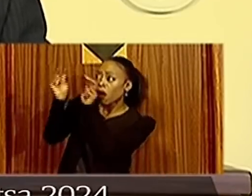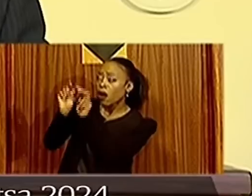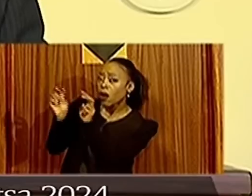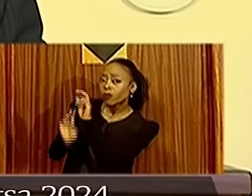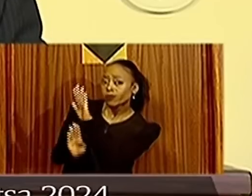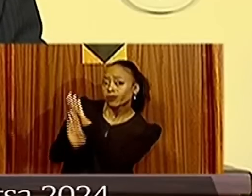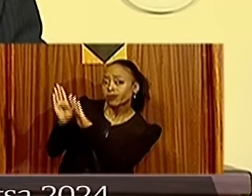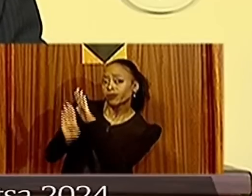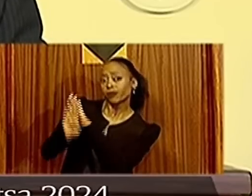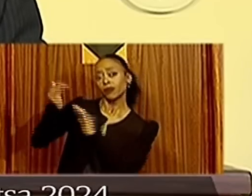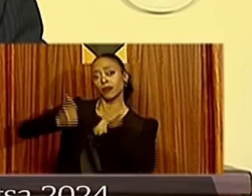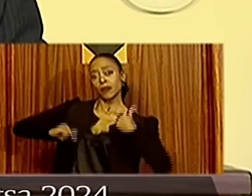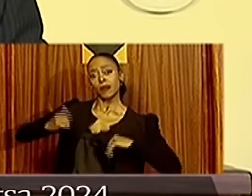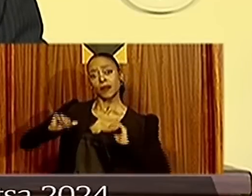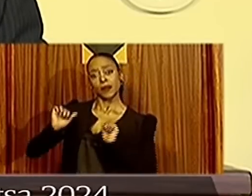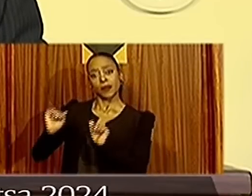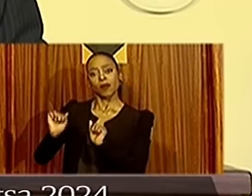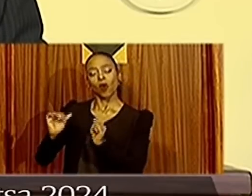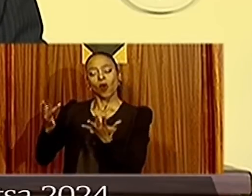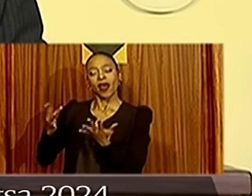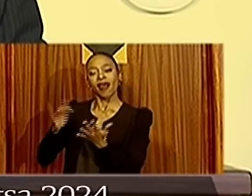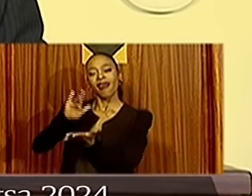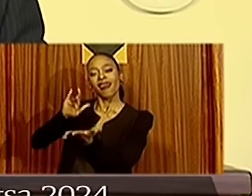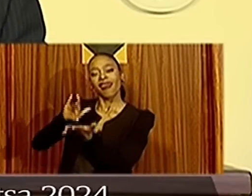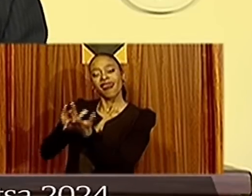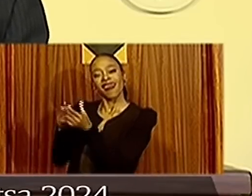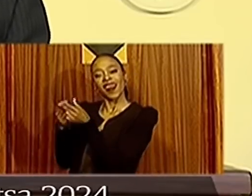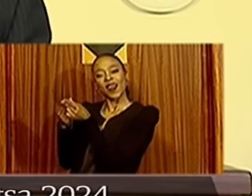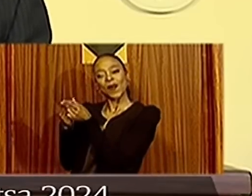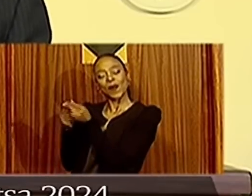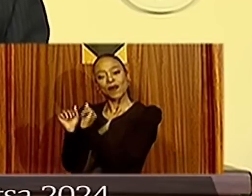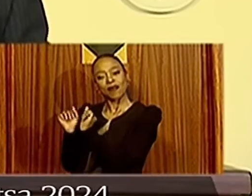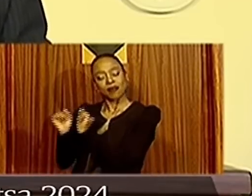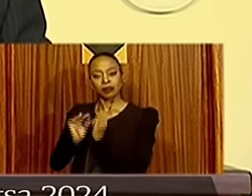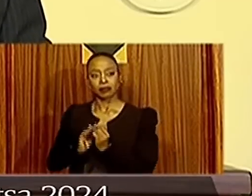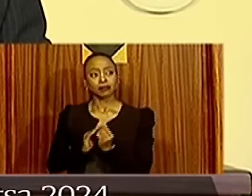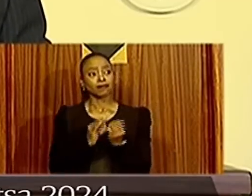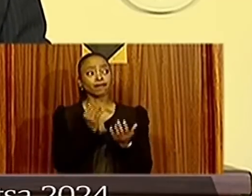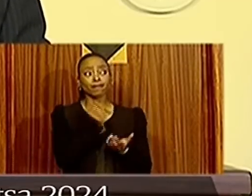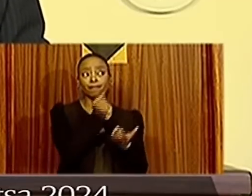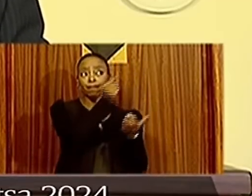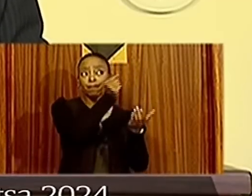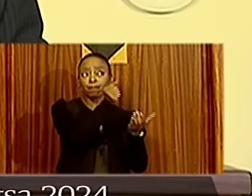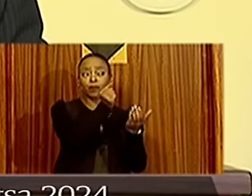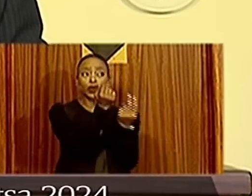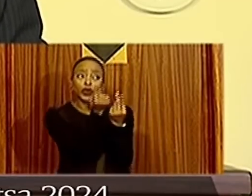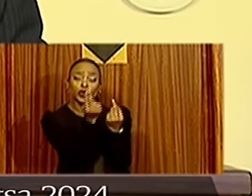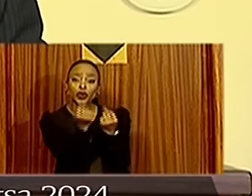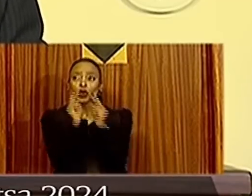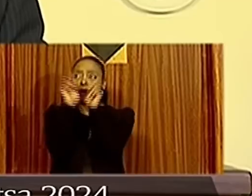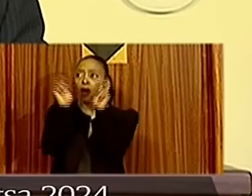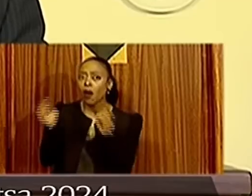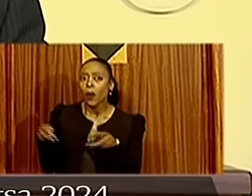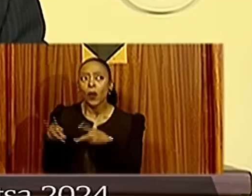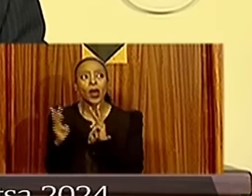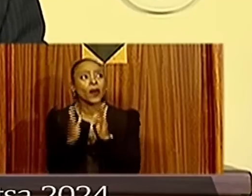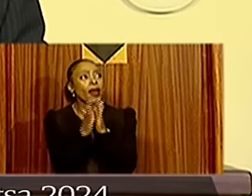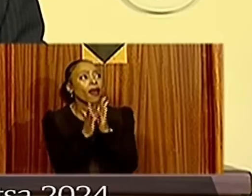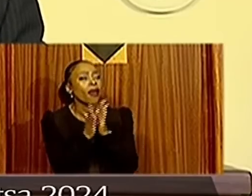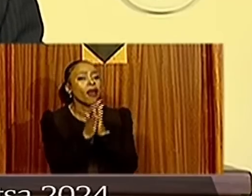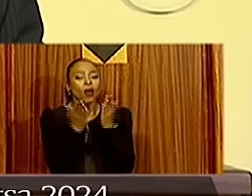the performance of its power stations. We enabled investment in new electricity generation